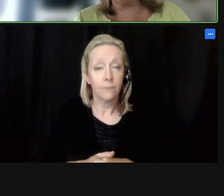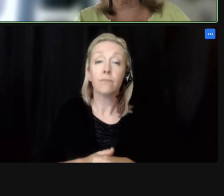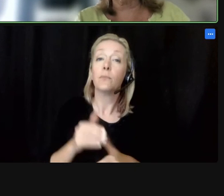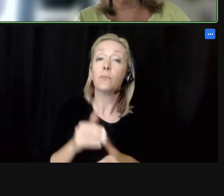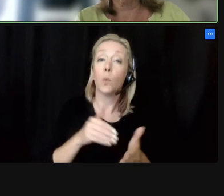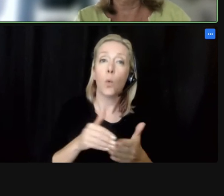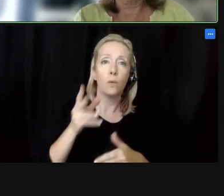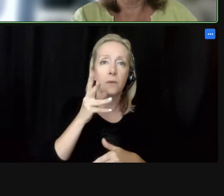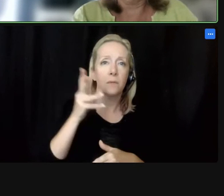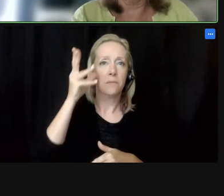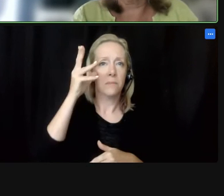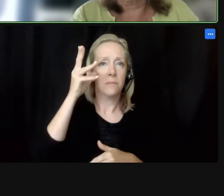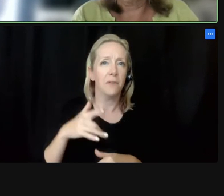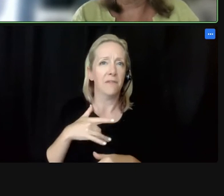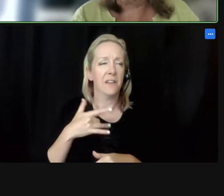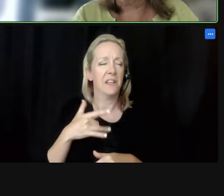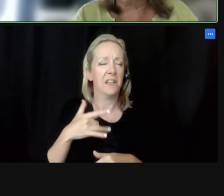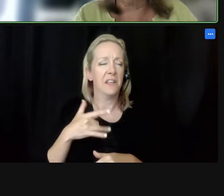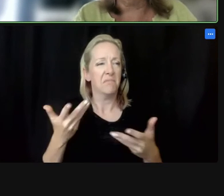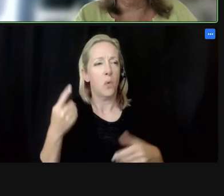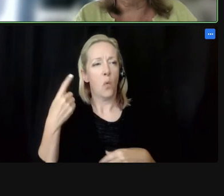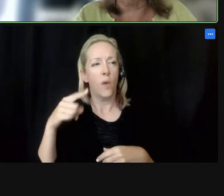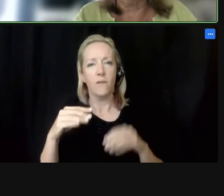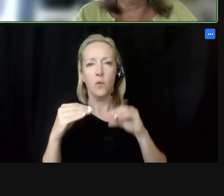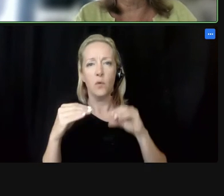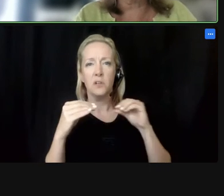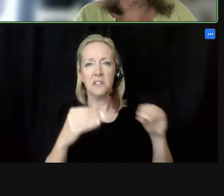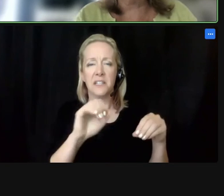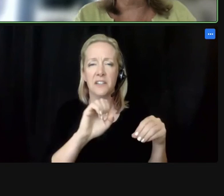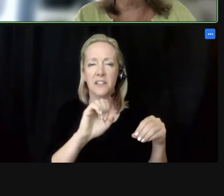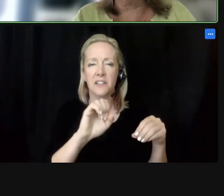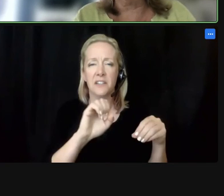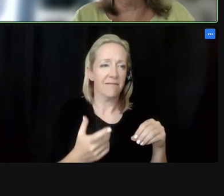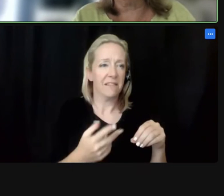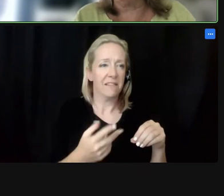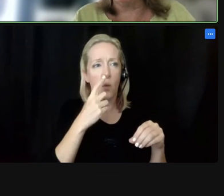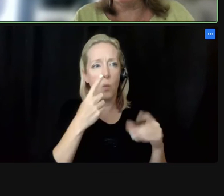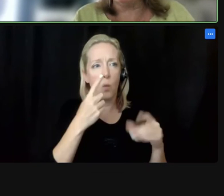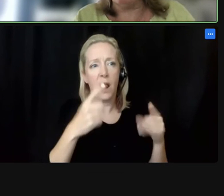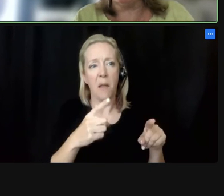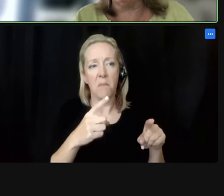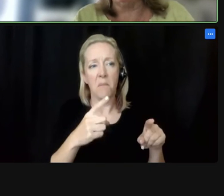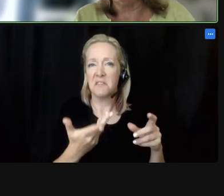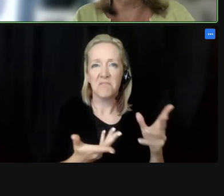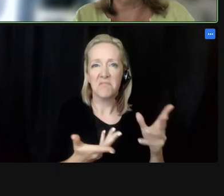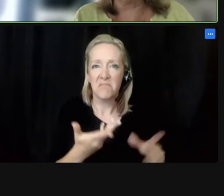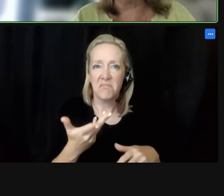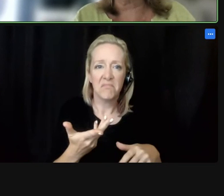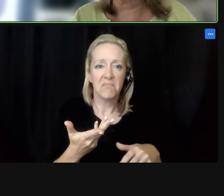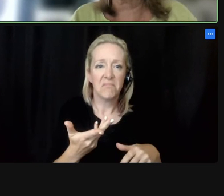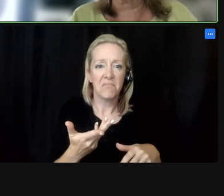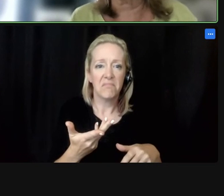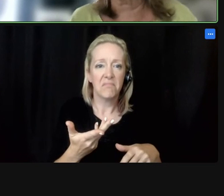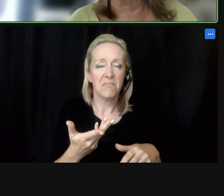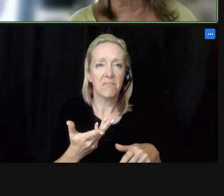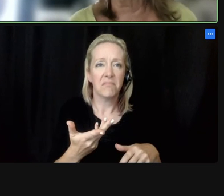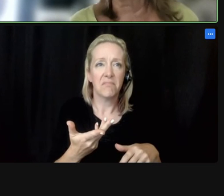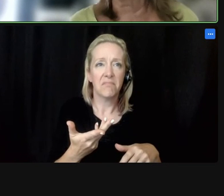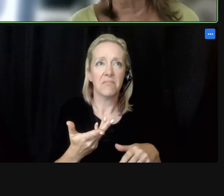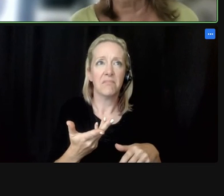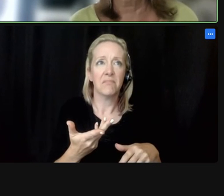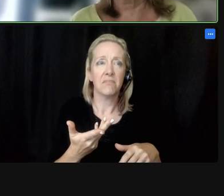about sex with him or her when it's most likely it's never going to happen? Is that so cruel?"